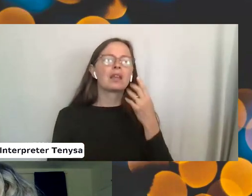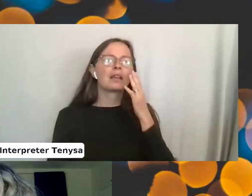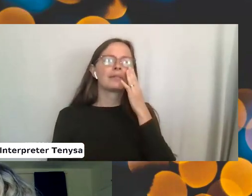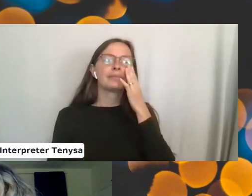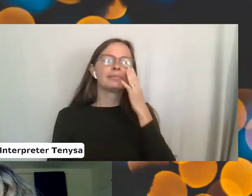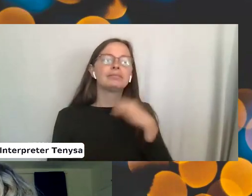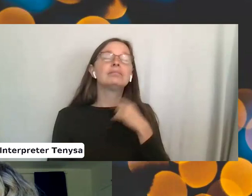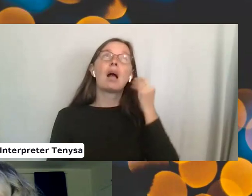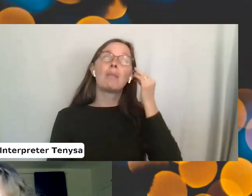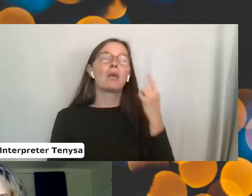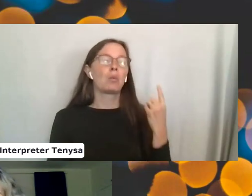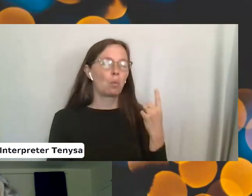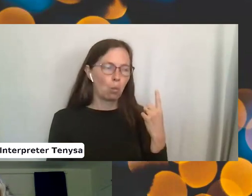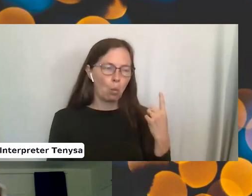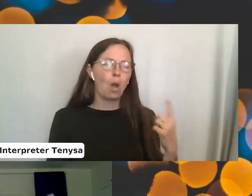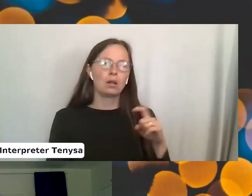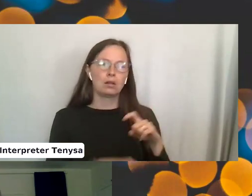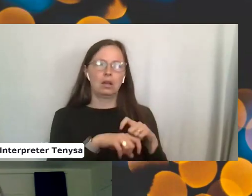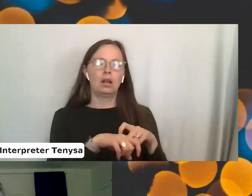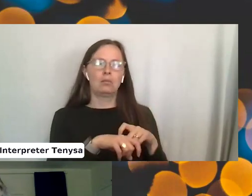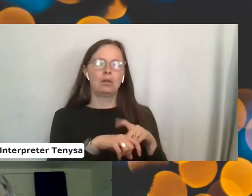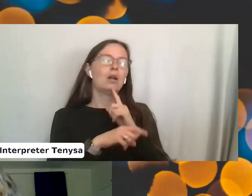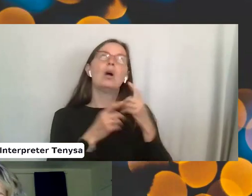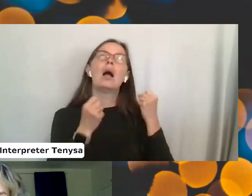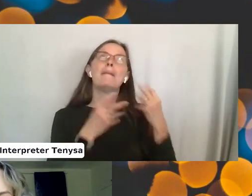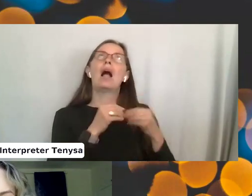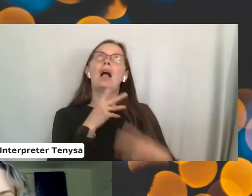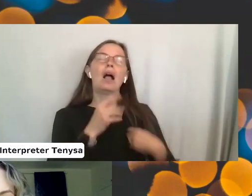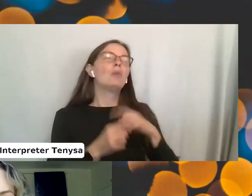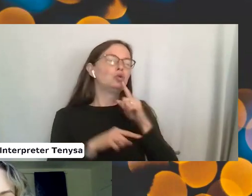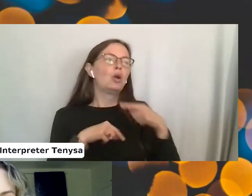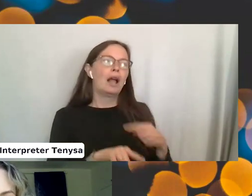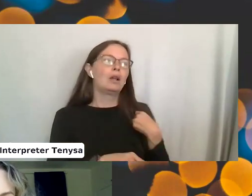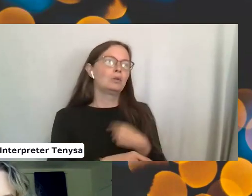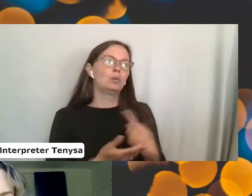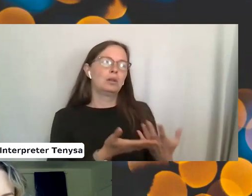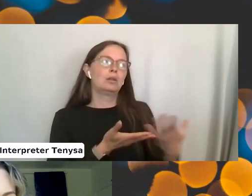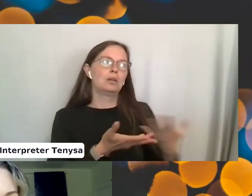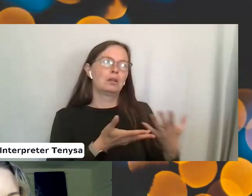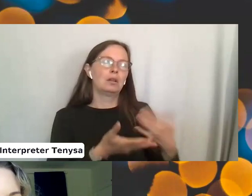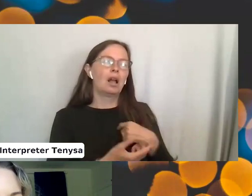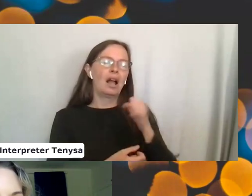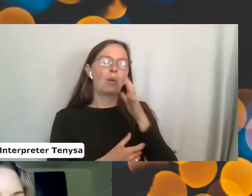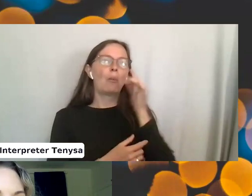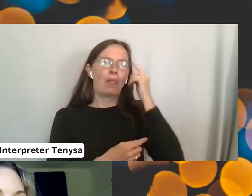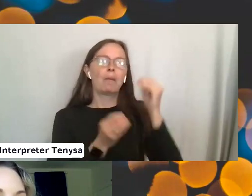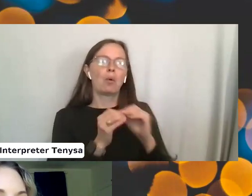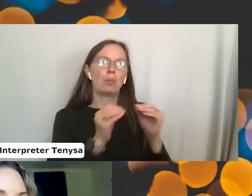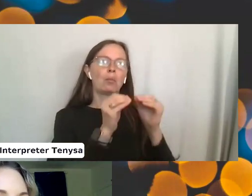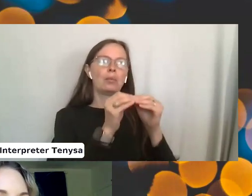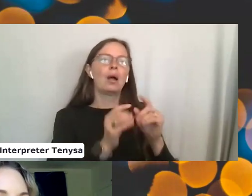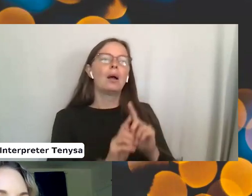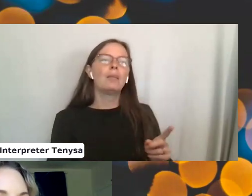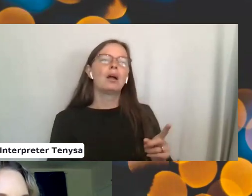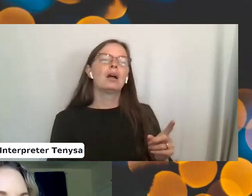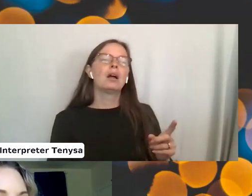one exchange. There are so many, and I'm sure as we go through this conversation, I will think of more and more and more.